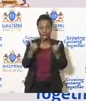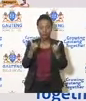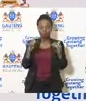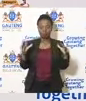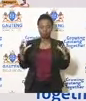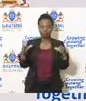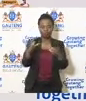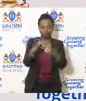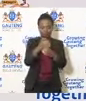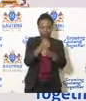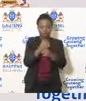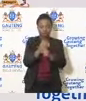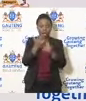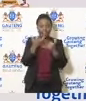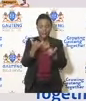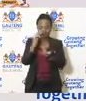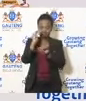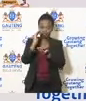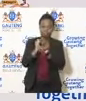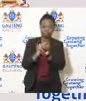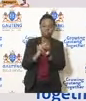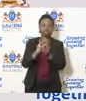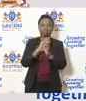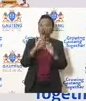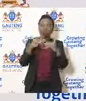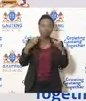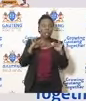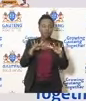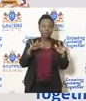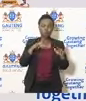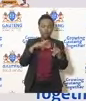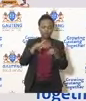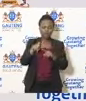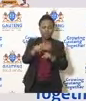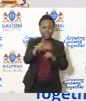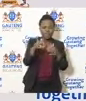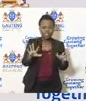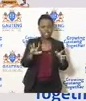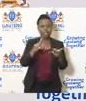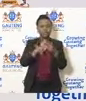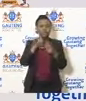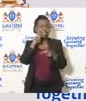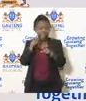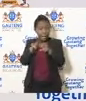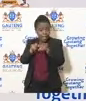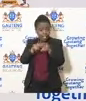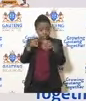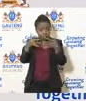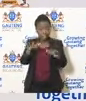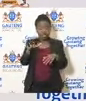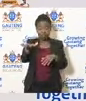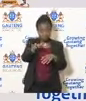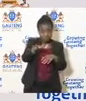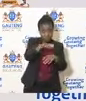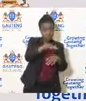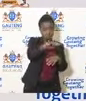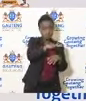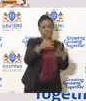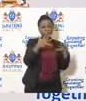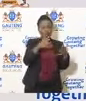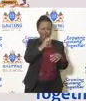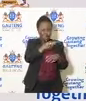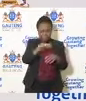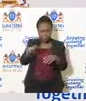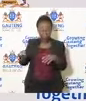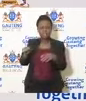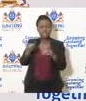are not too many people. We have done testing there, we have done tracing. In fact, in all these areas, the critical thing is